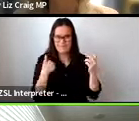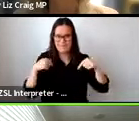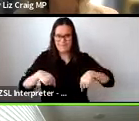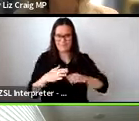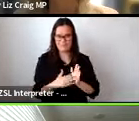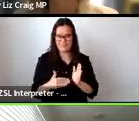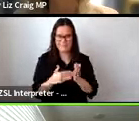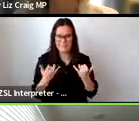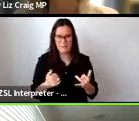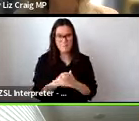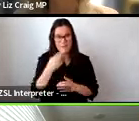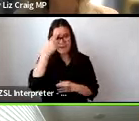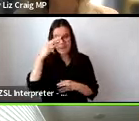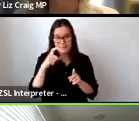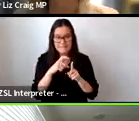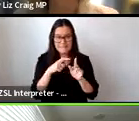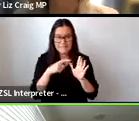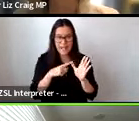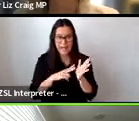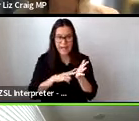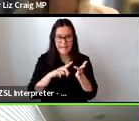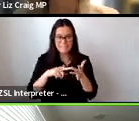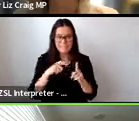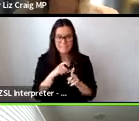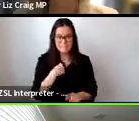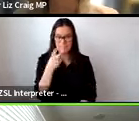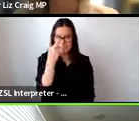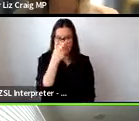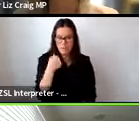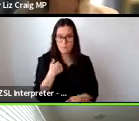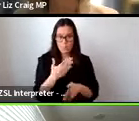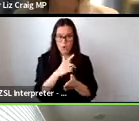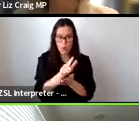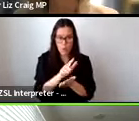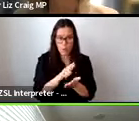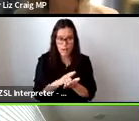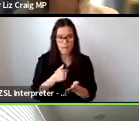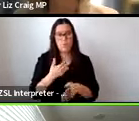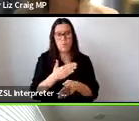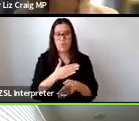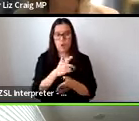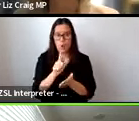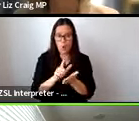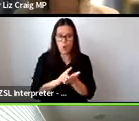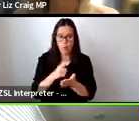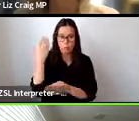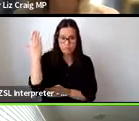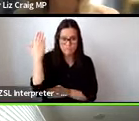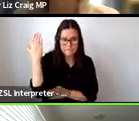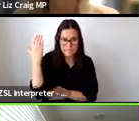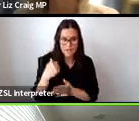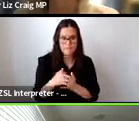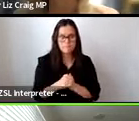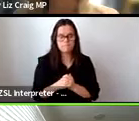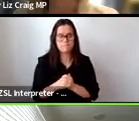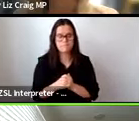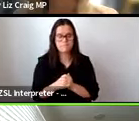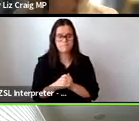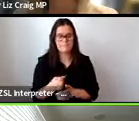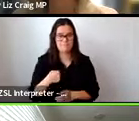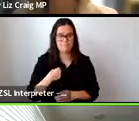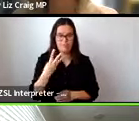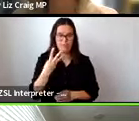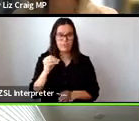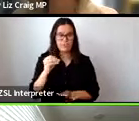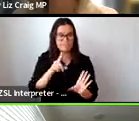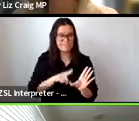name is David Lepofsky. I'm blind. I am a lawyer. I am a law professor, and I've spent much of the past 3 decades